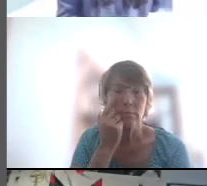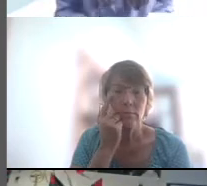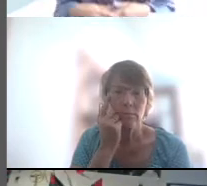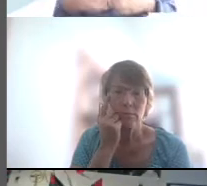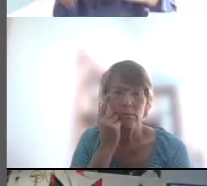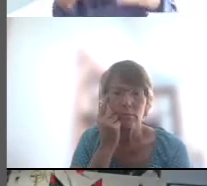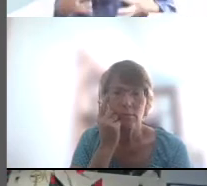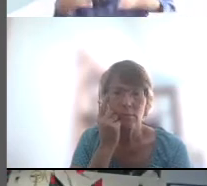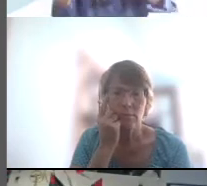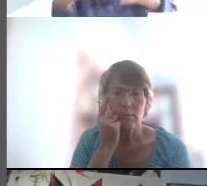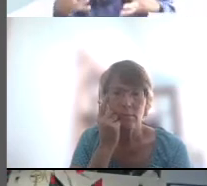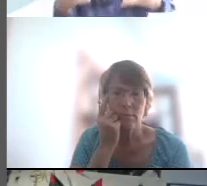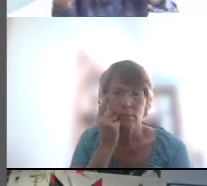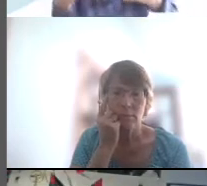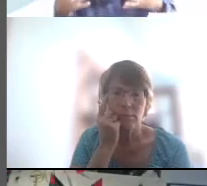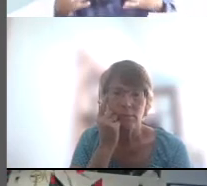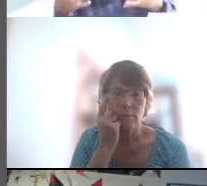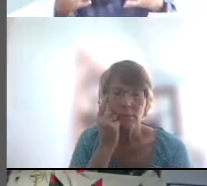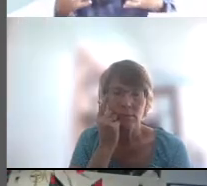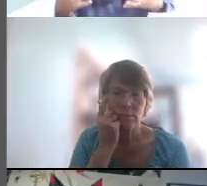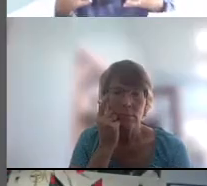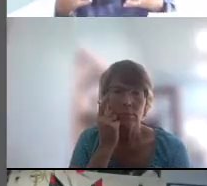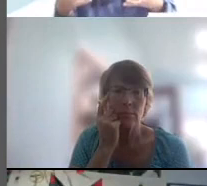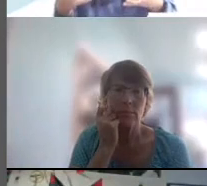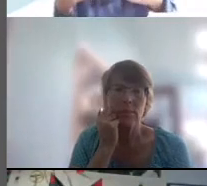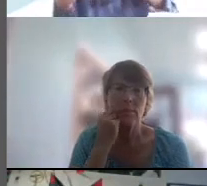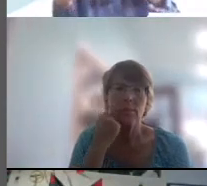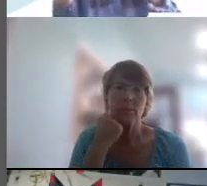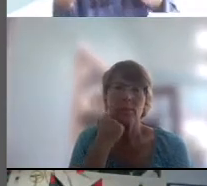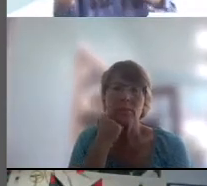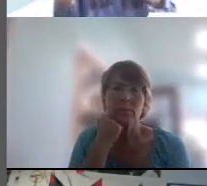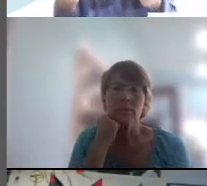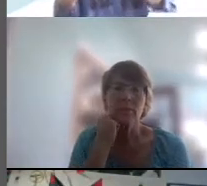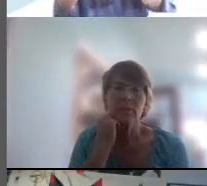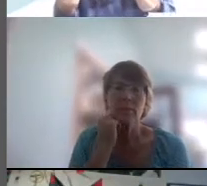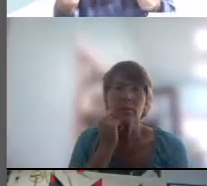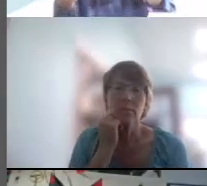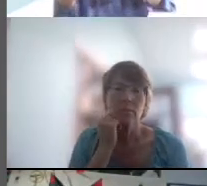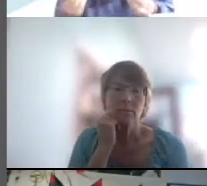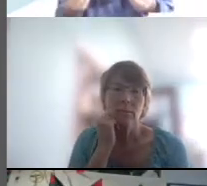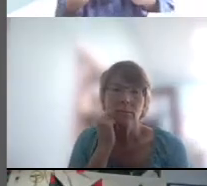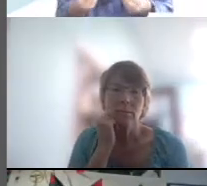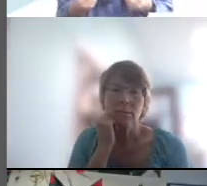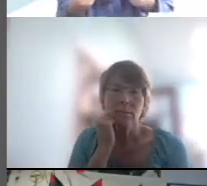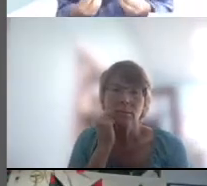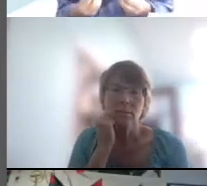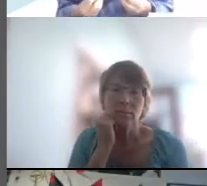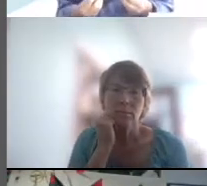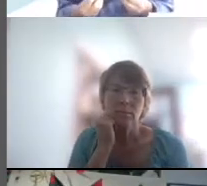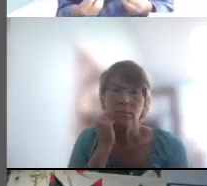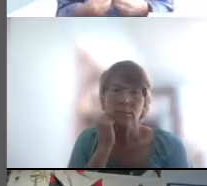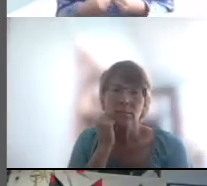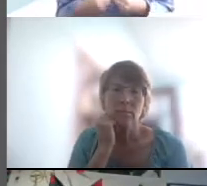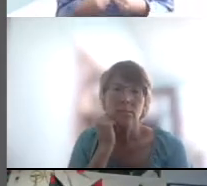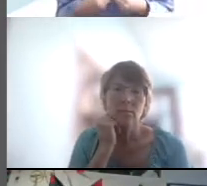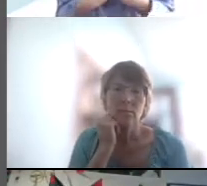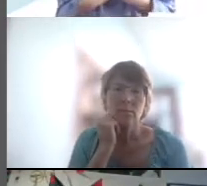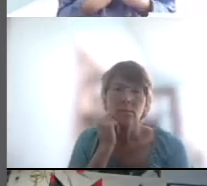a land acknowledgement to actually thank the land, to acknowledge the very ground upon which we step every